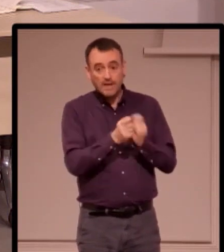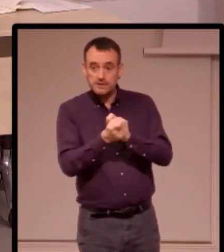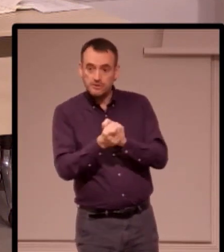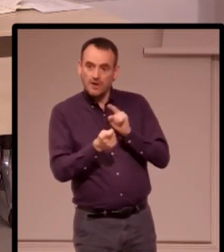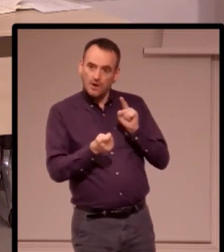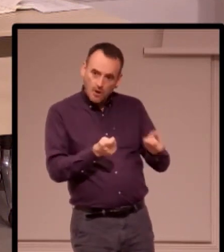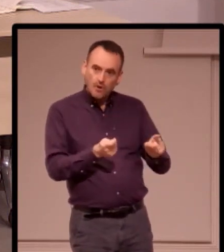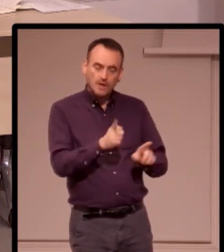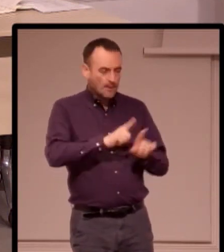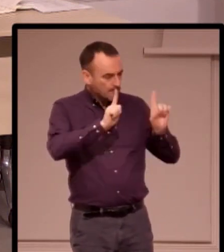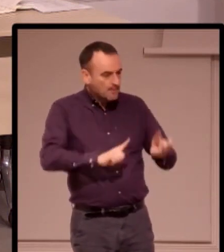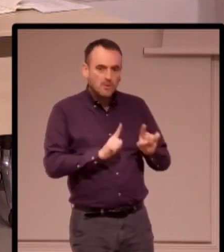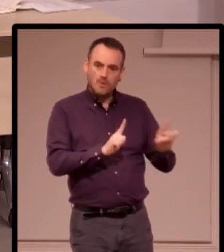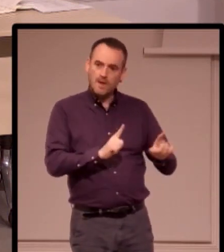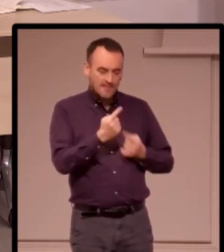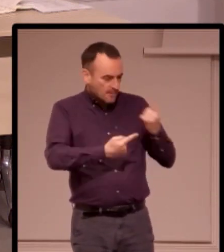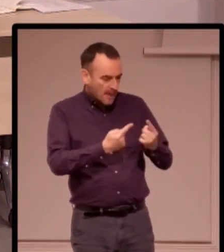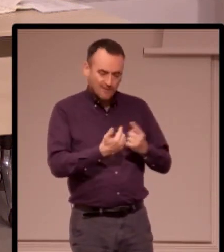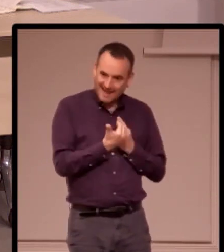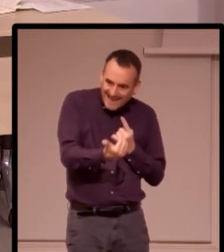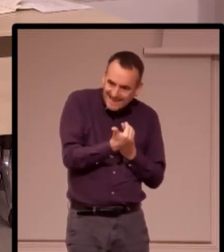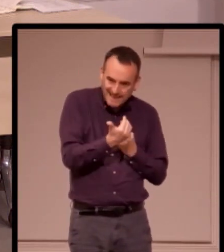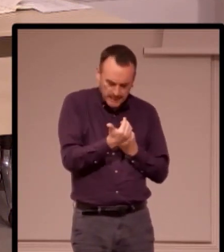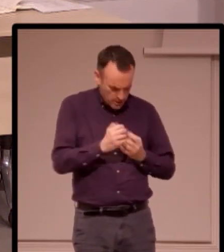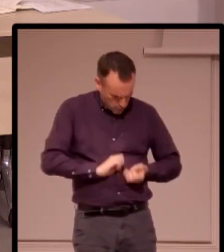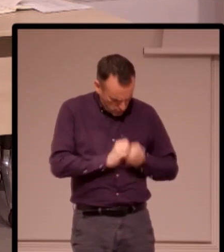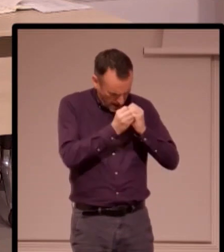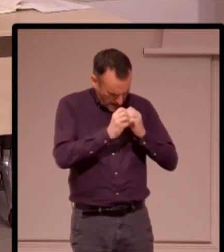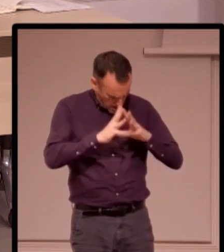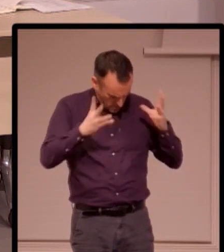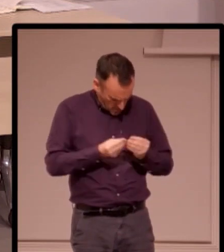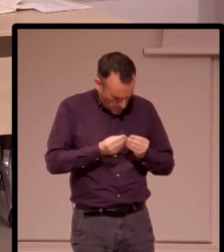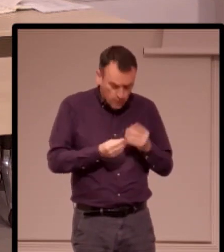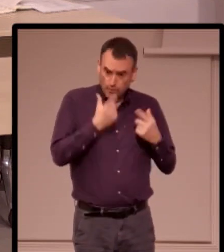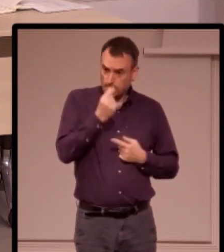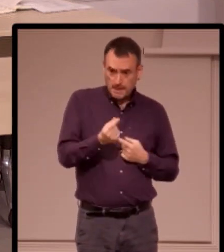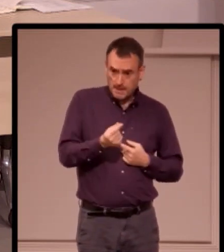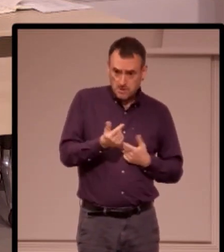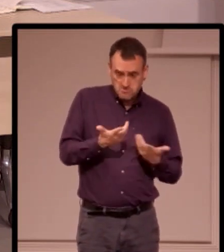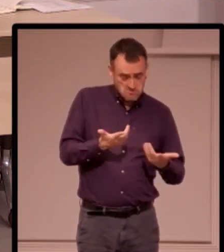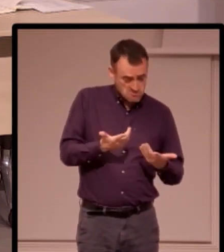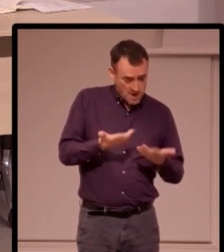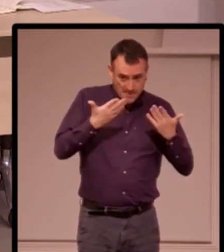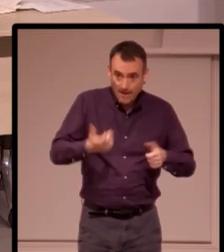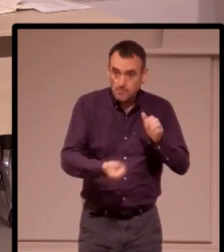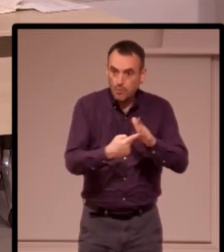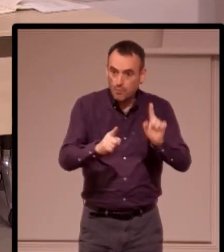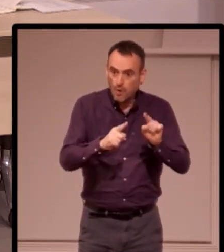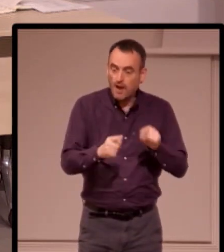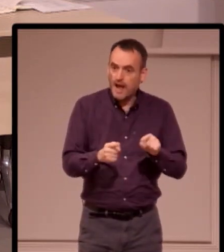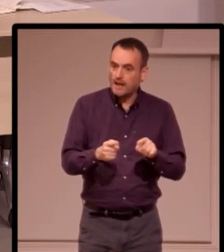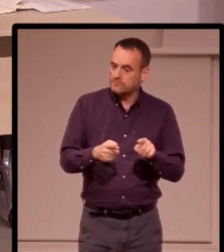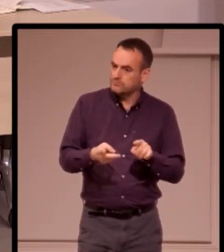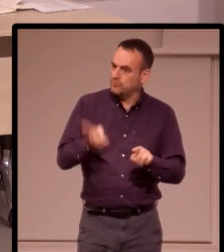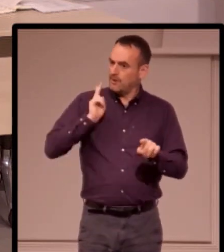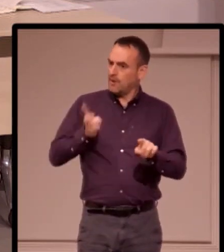their identities, they're learning about themselves. And actually, maybe what was important to them a couple of weeks ago might have changed, and they ask us, can we keep checking